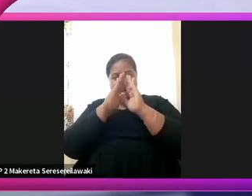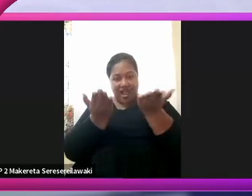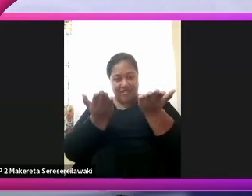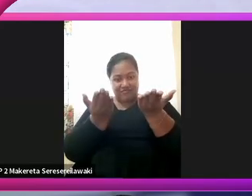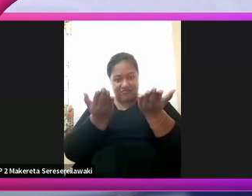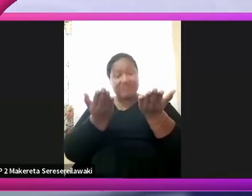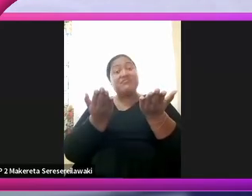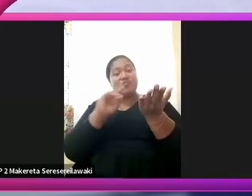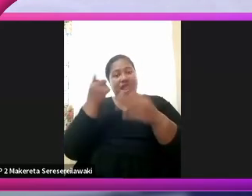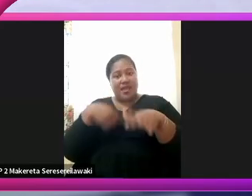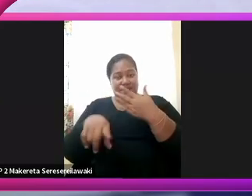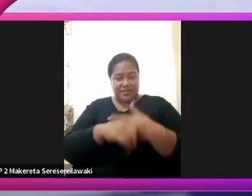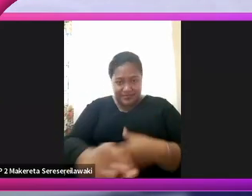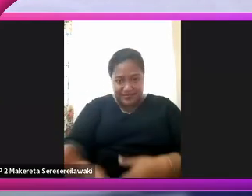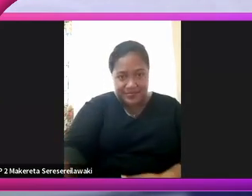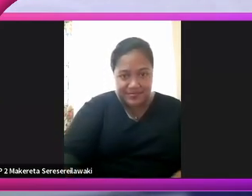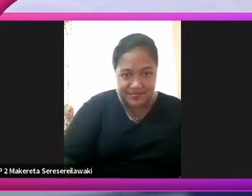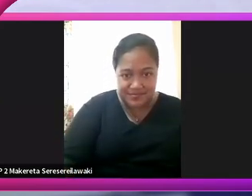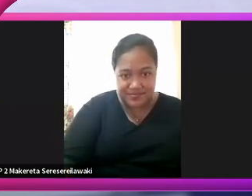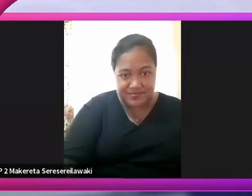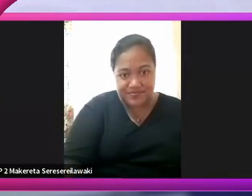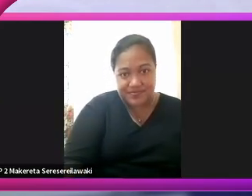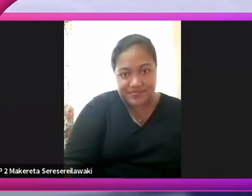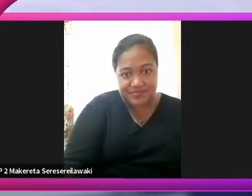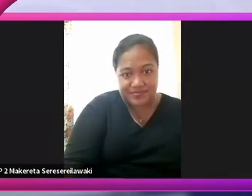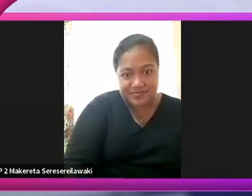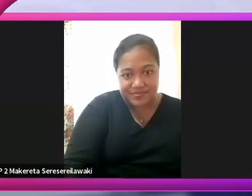right? So the male